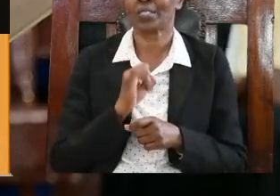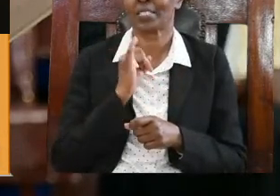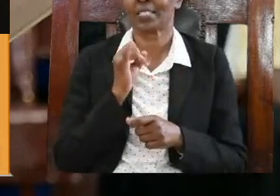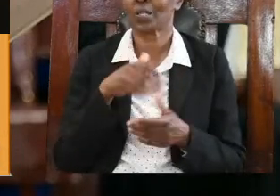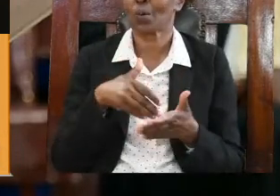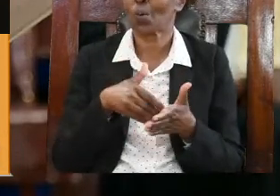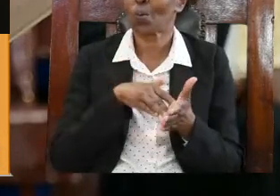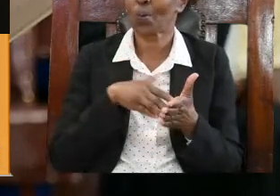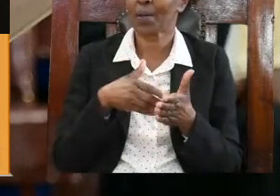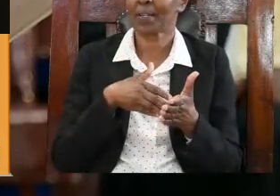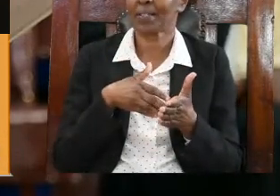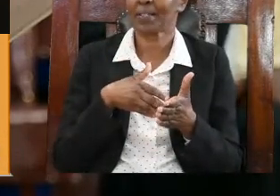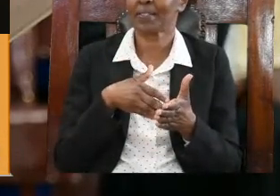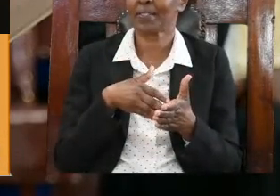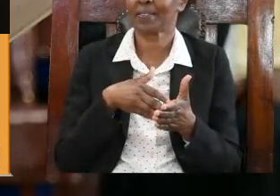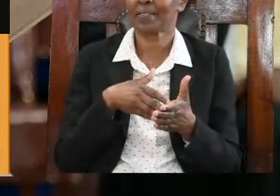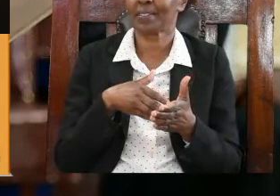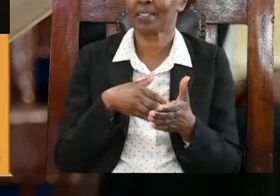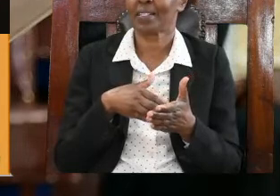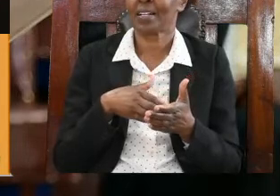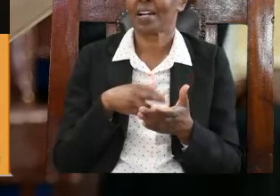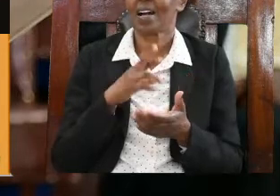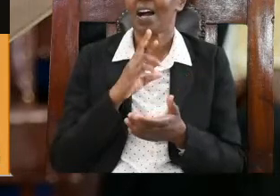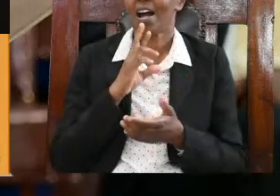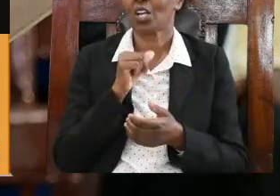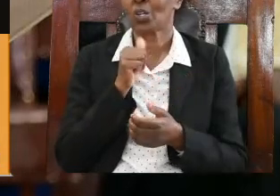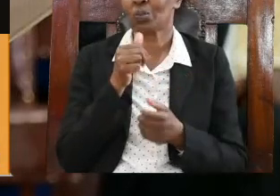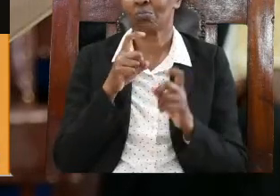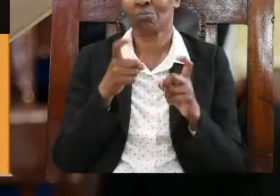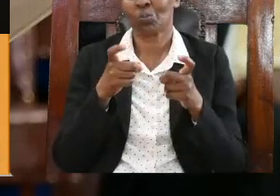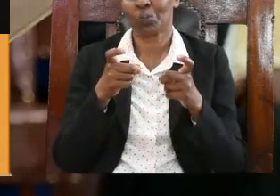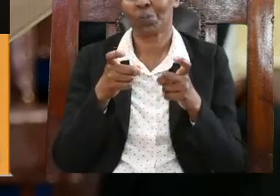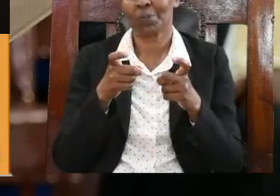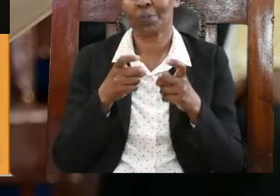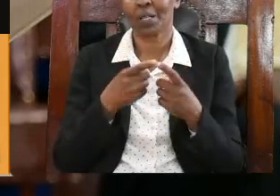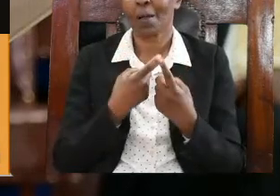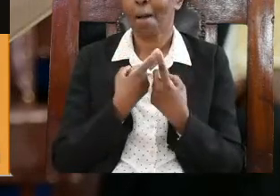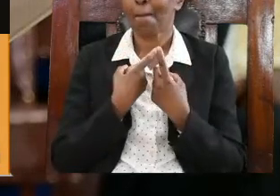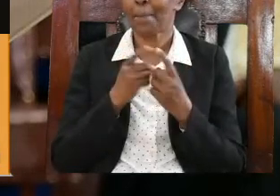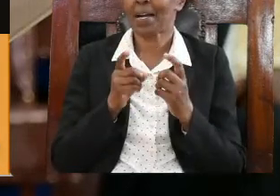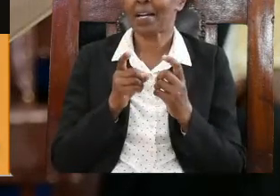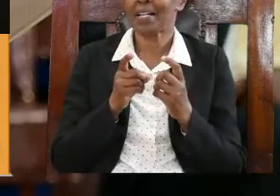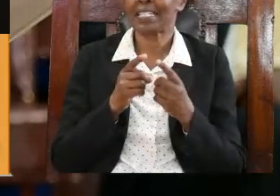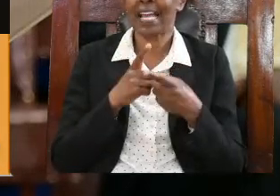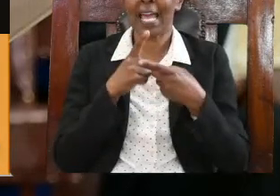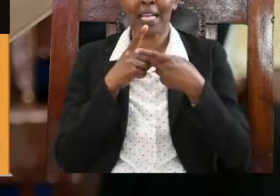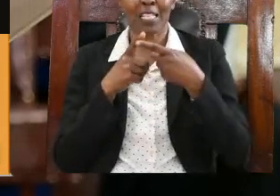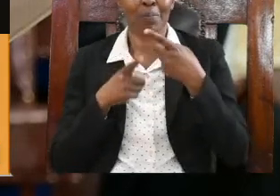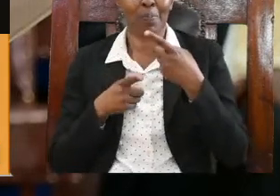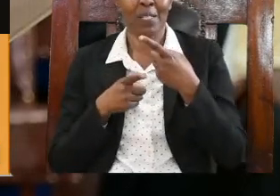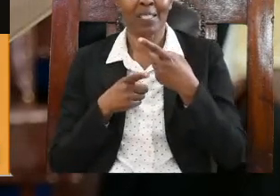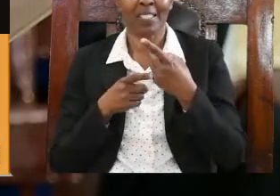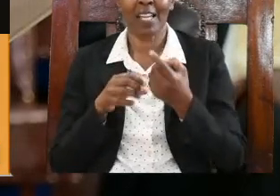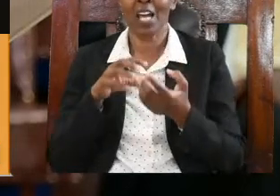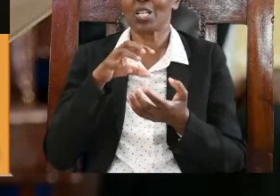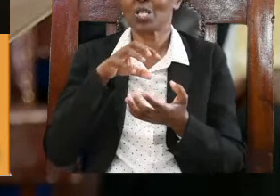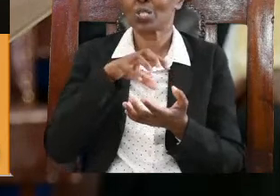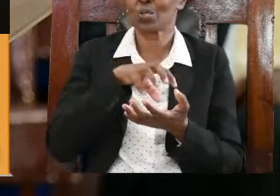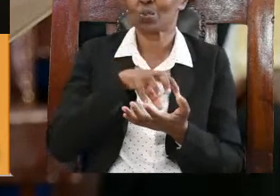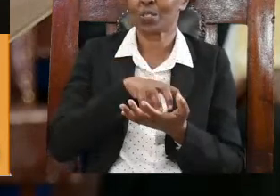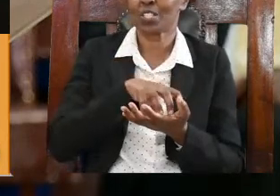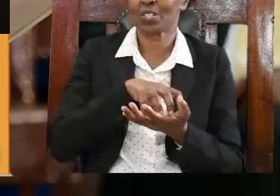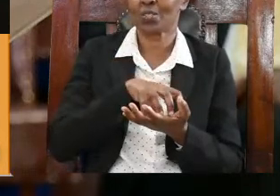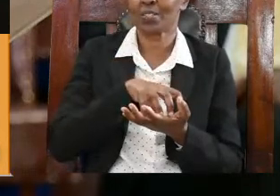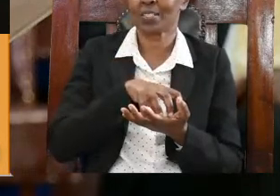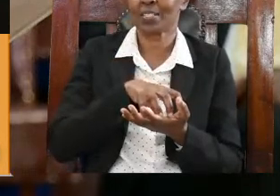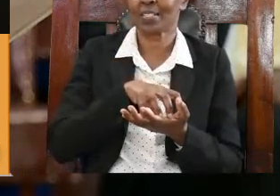weaknesses are not sins, but experiences and situations or